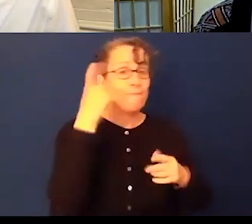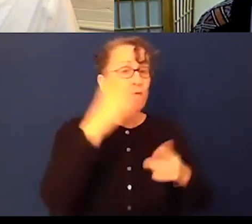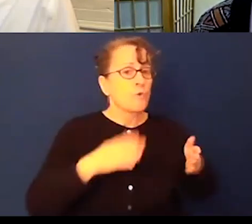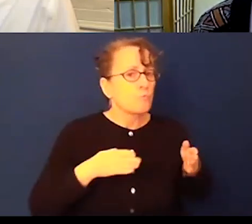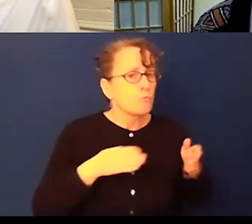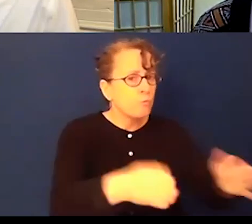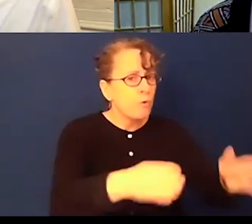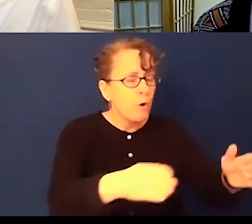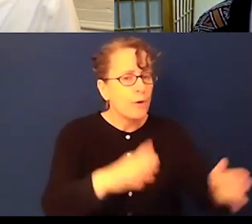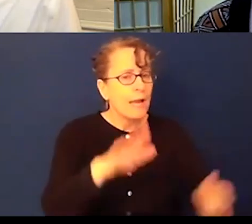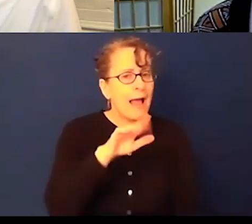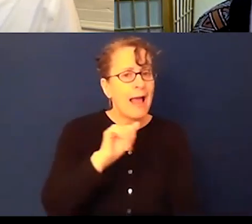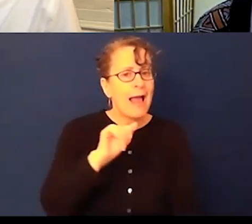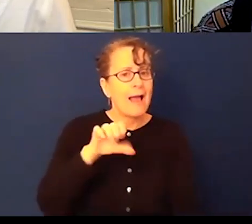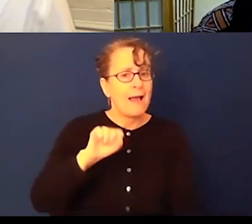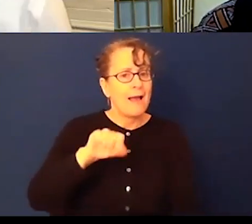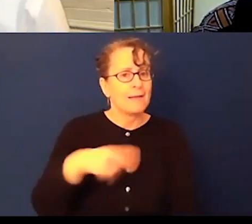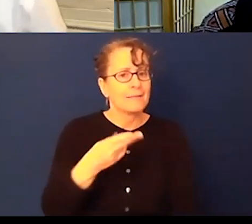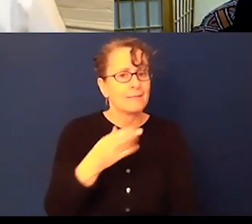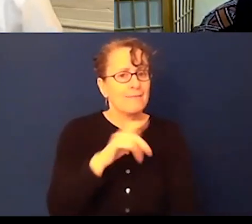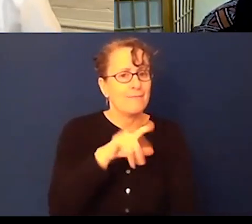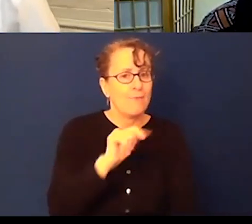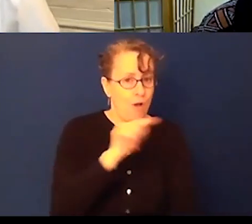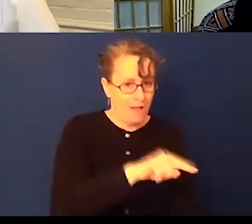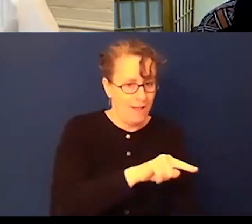applications in the summertime.